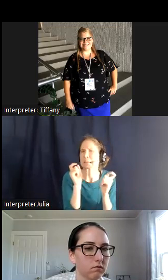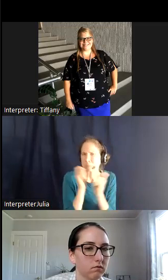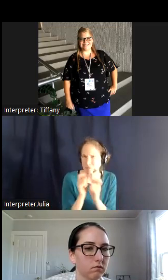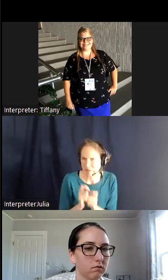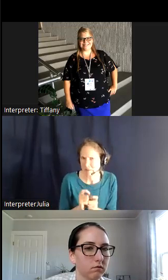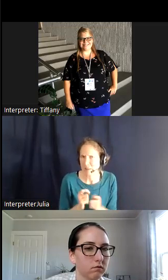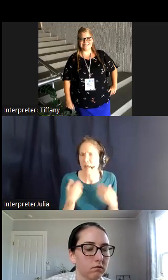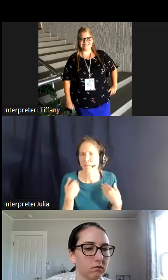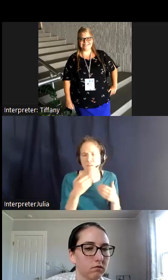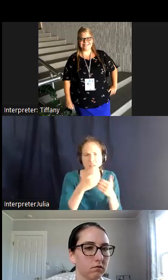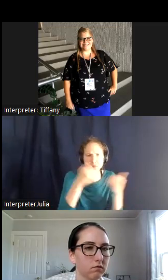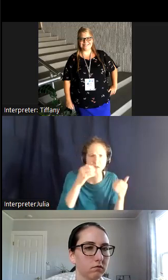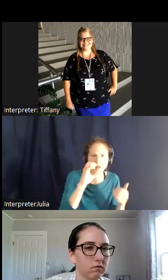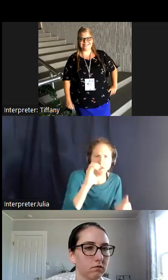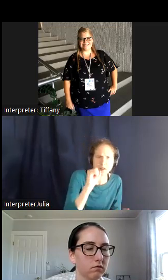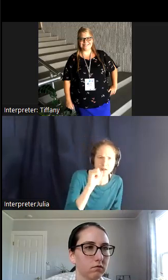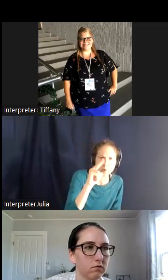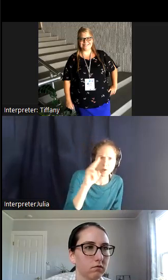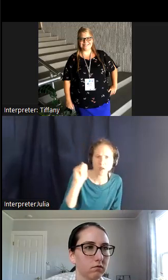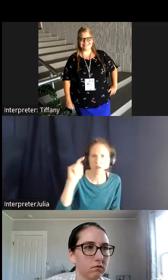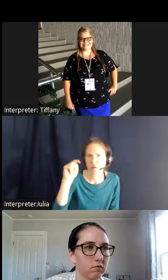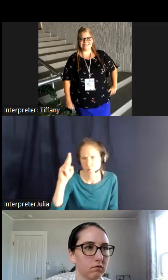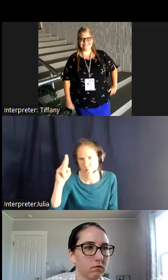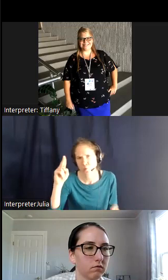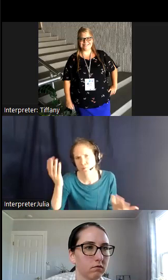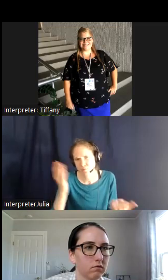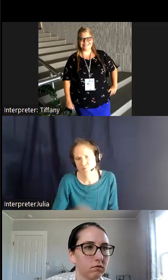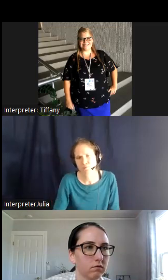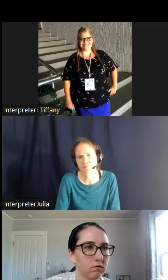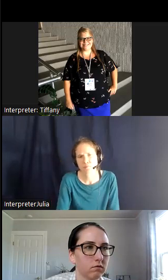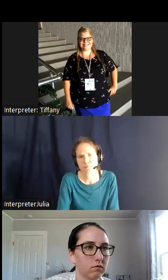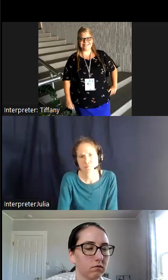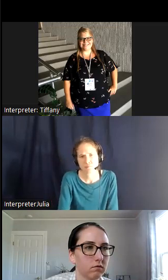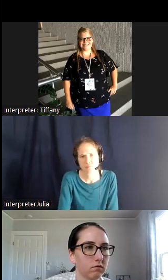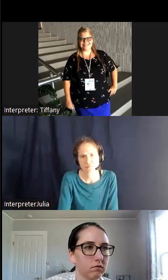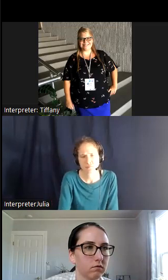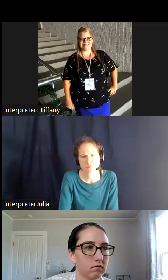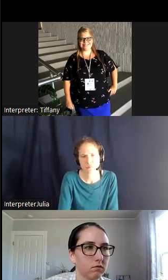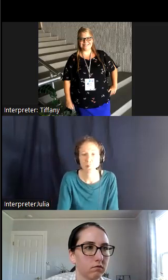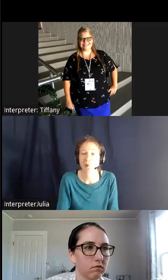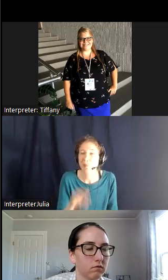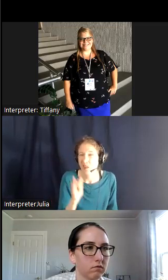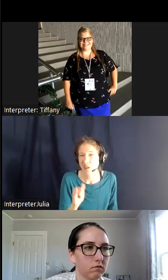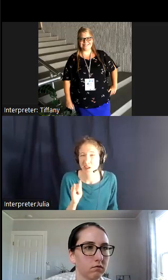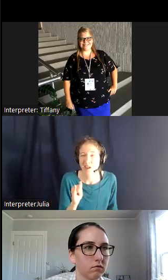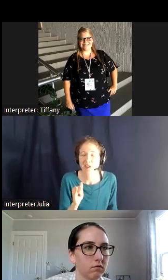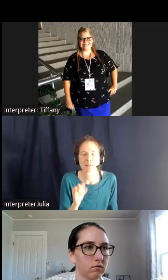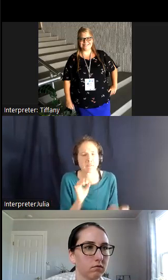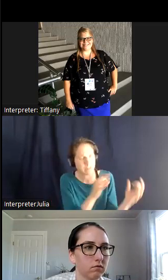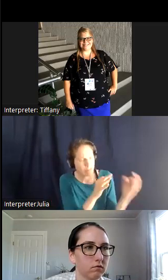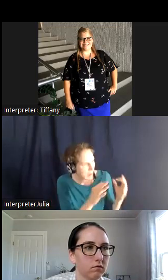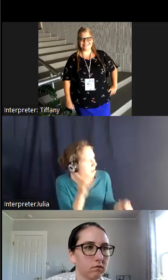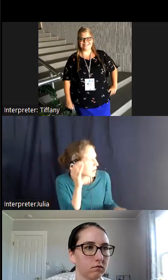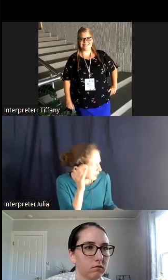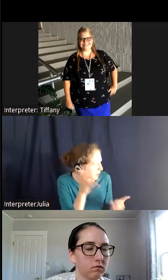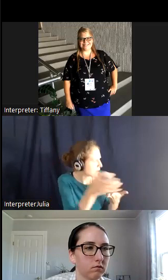delineation. So with that as background and being said, some of the feedback we've gotten is, hey,